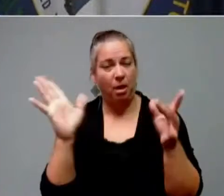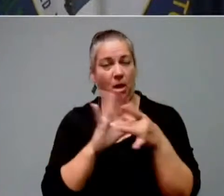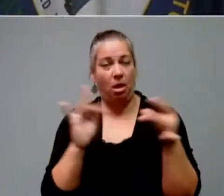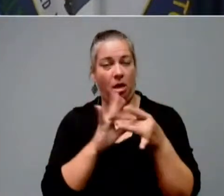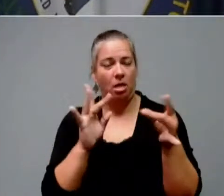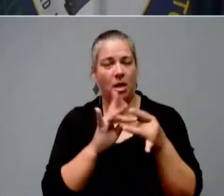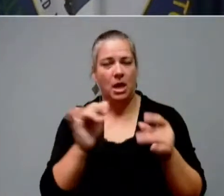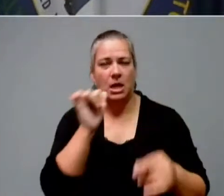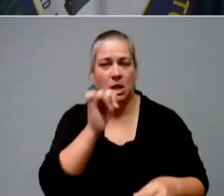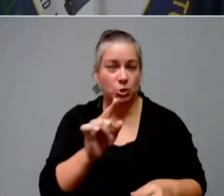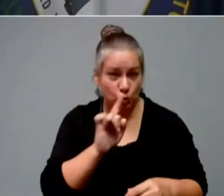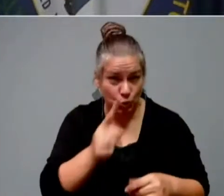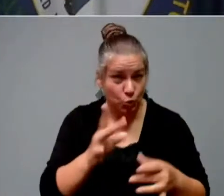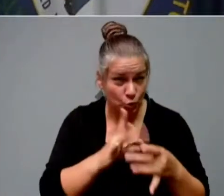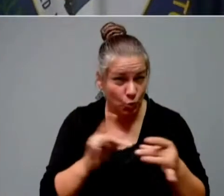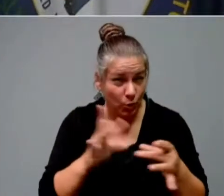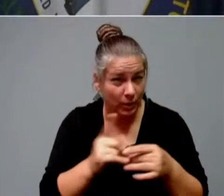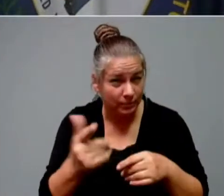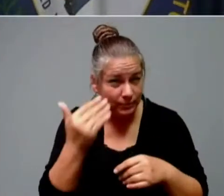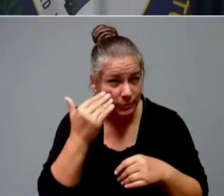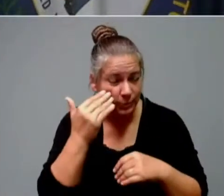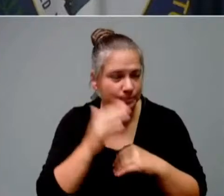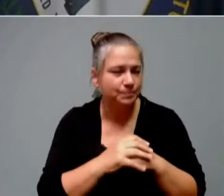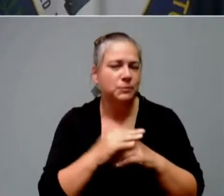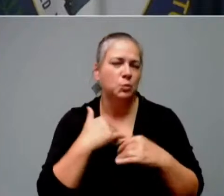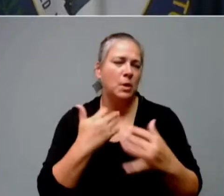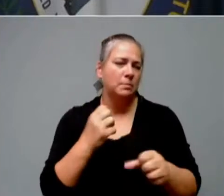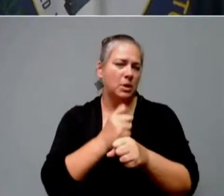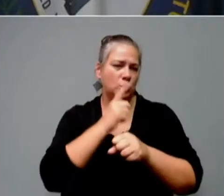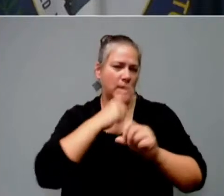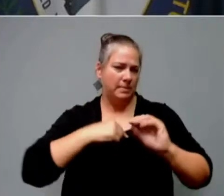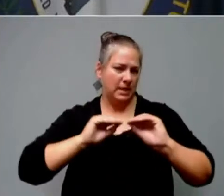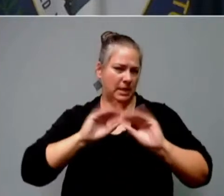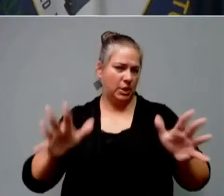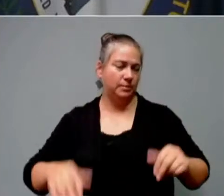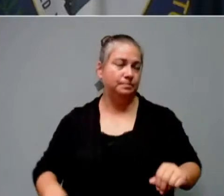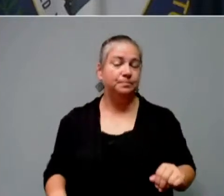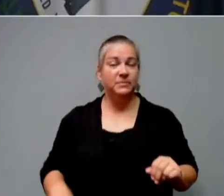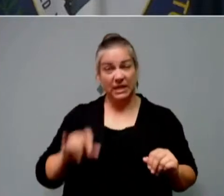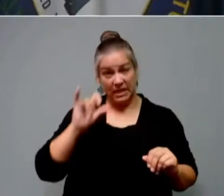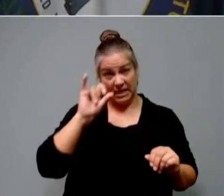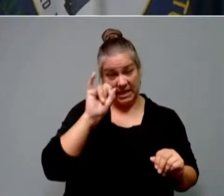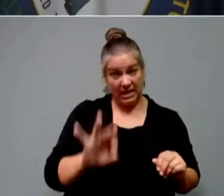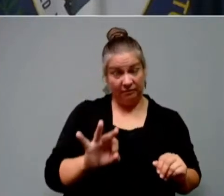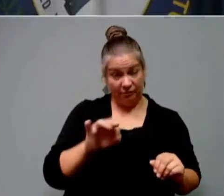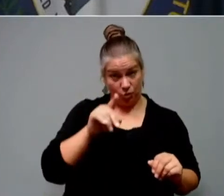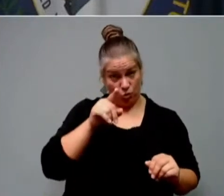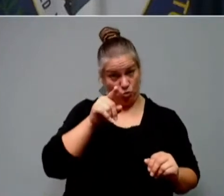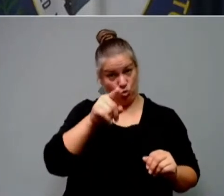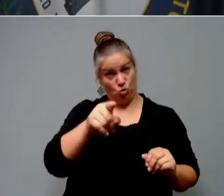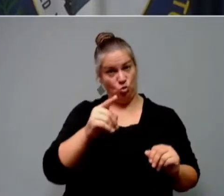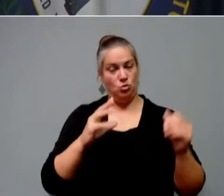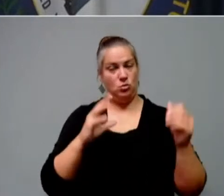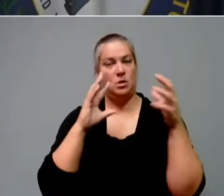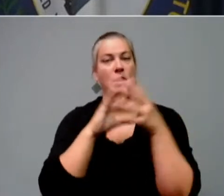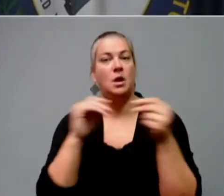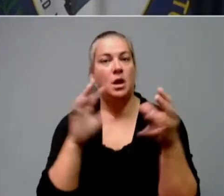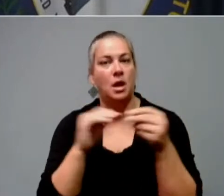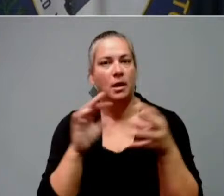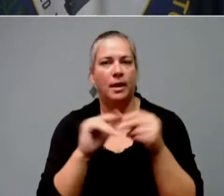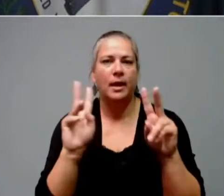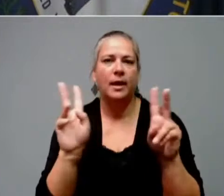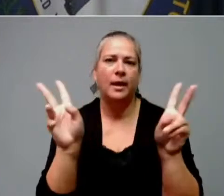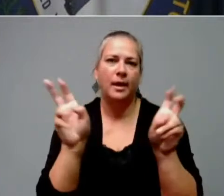be explicitly clear. Those who are passing along lies, they are lies about these vaccines,